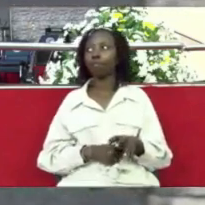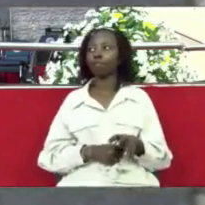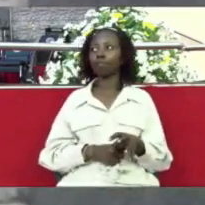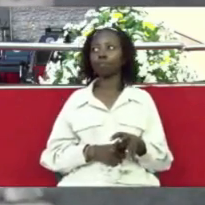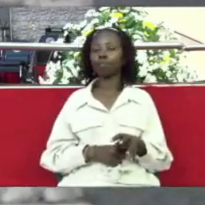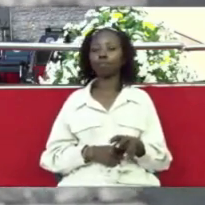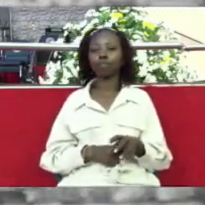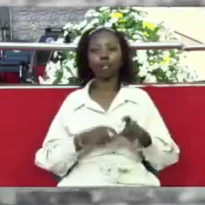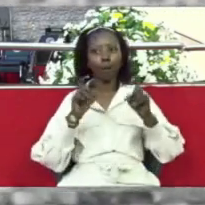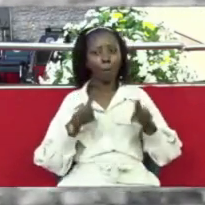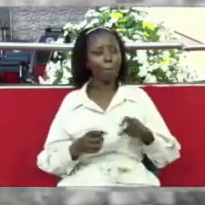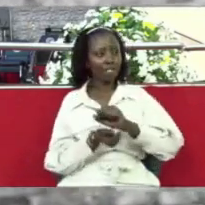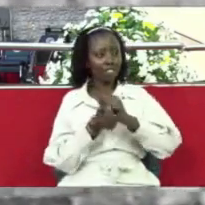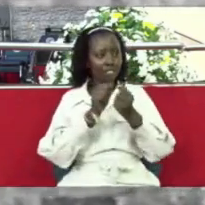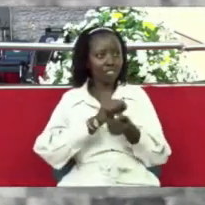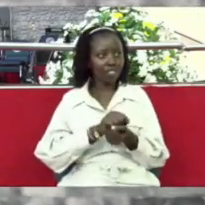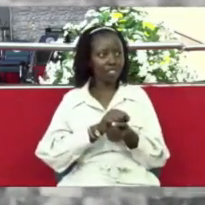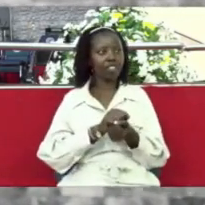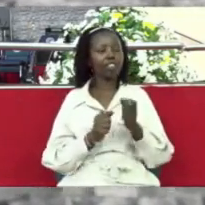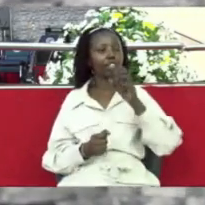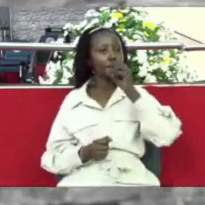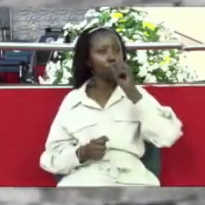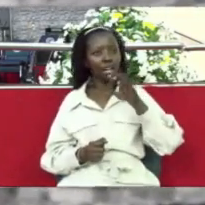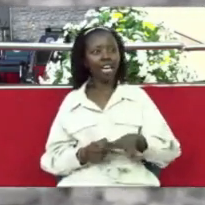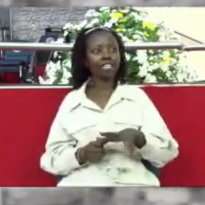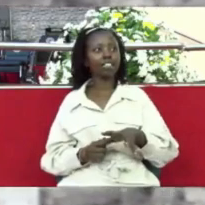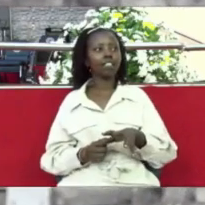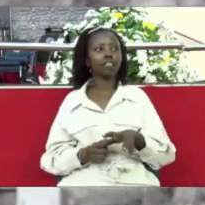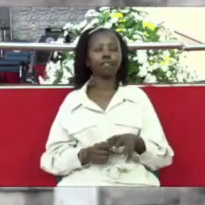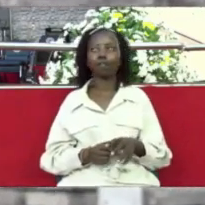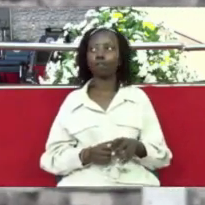I need to reverse the curse.